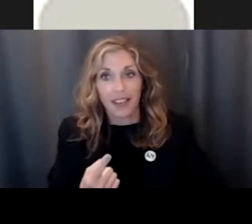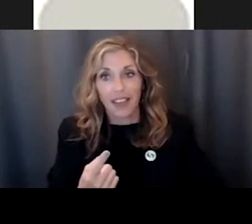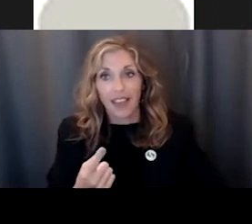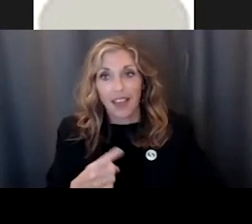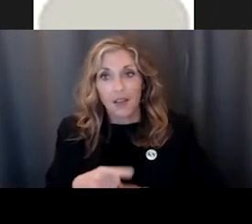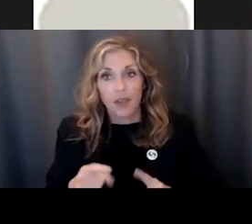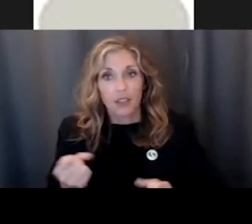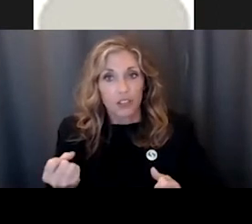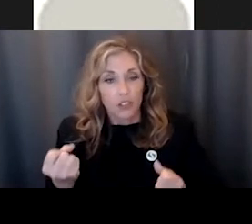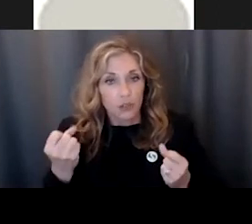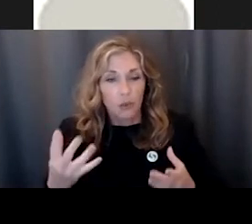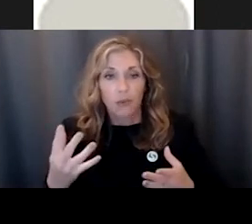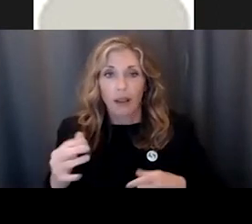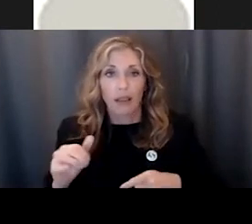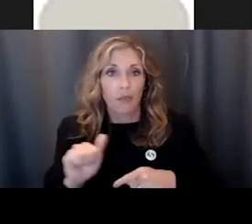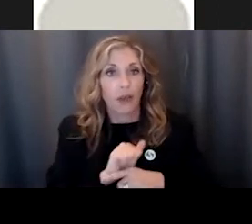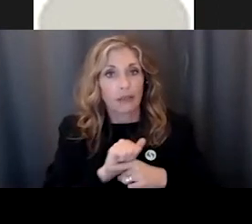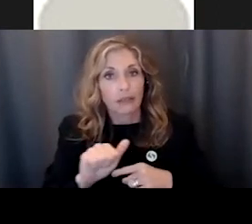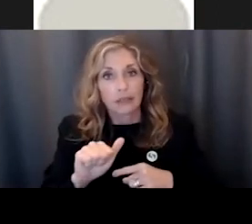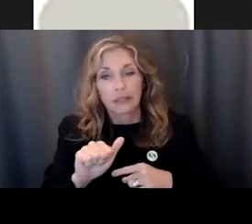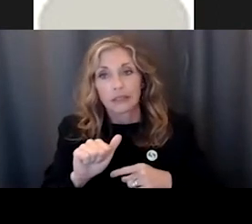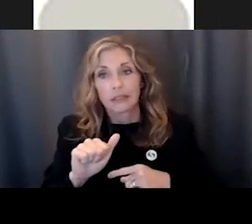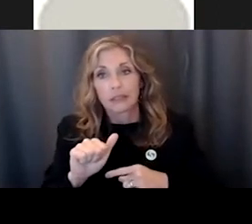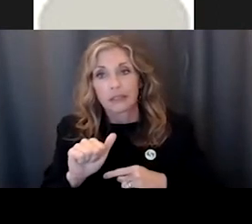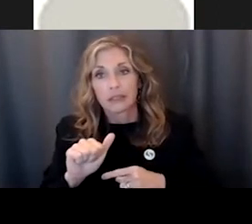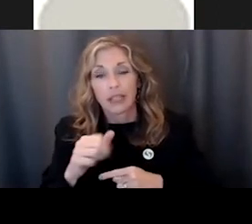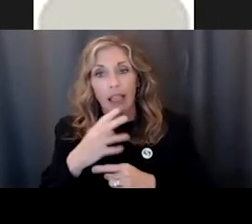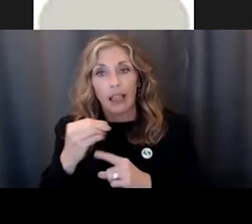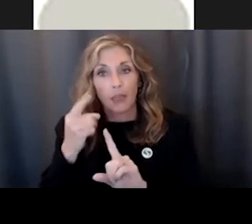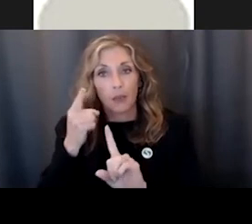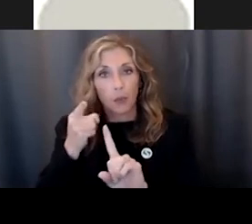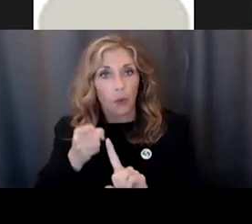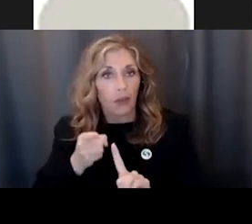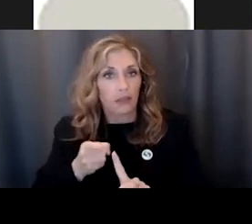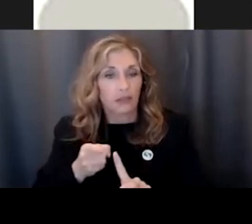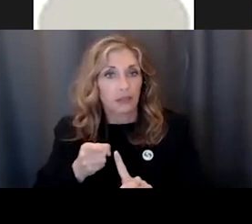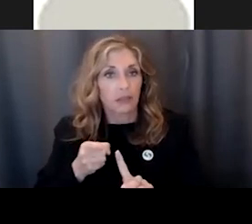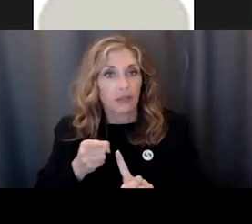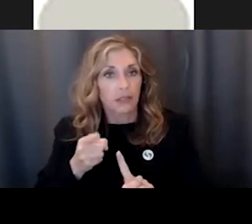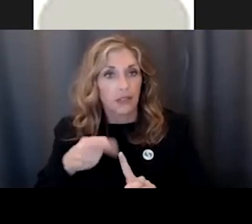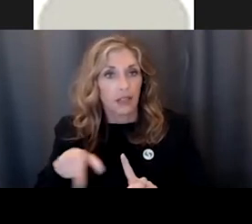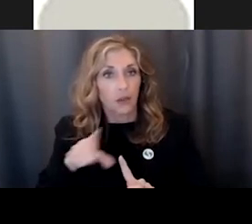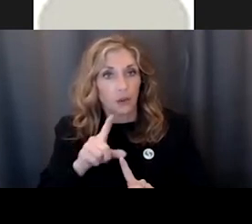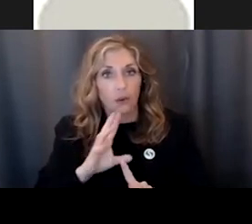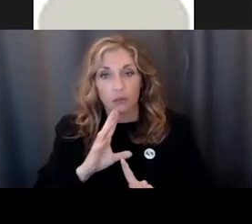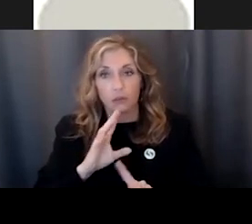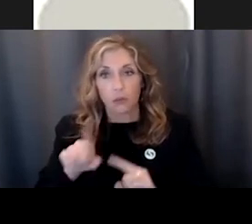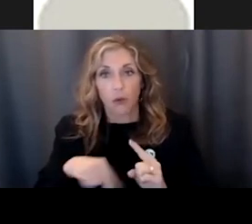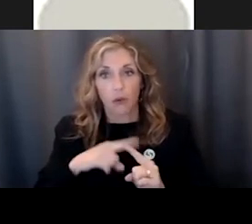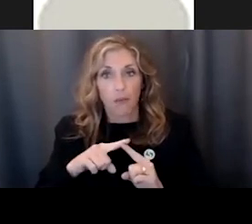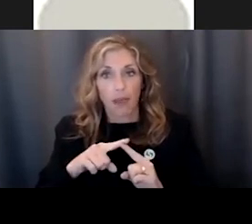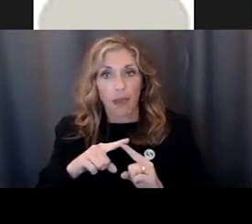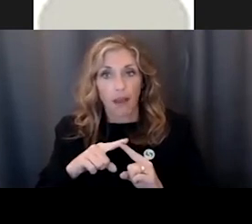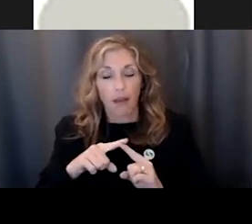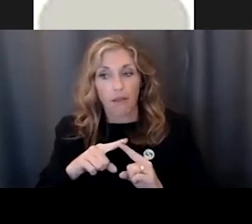many of the practices and the points that you all spoke about being